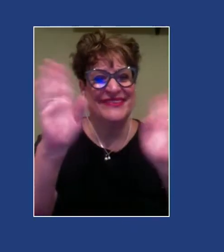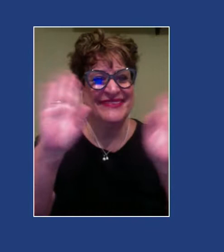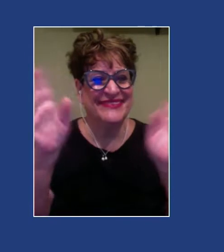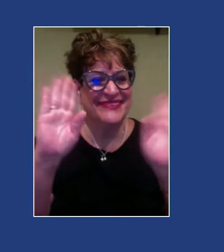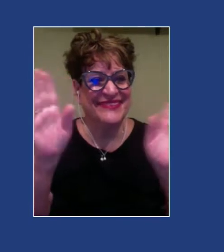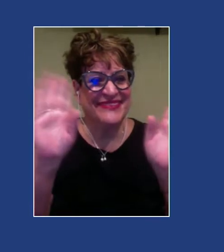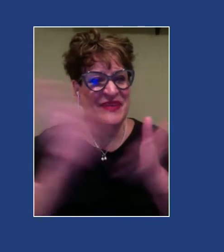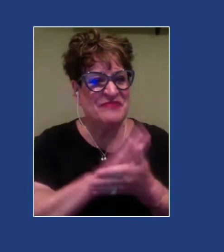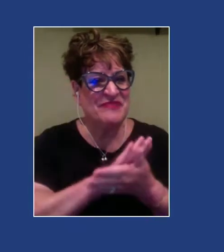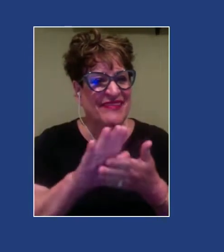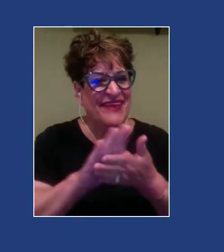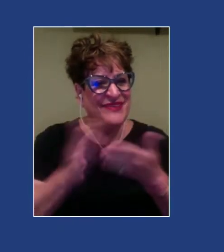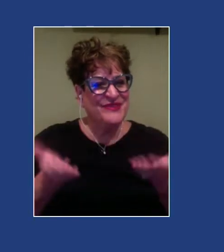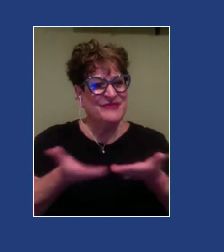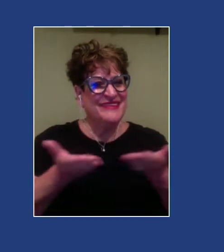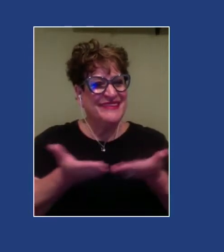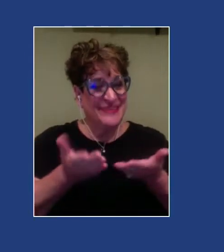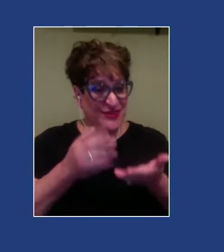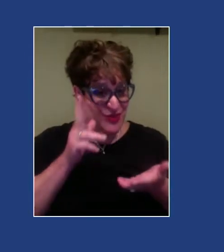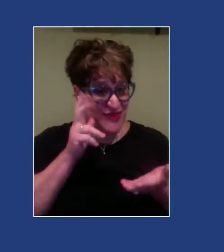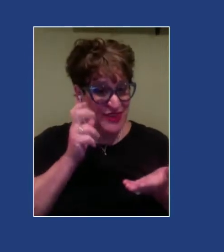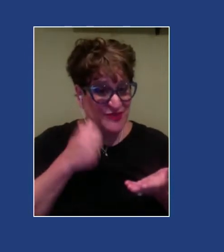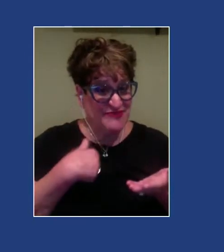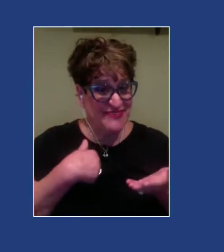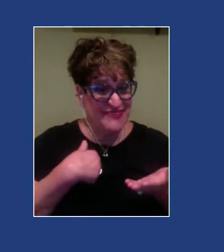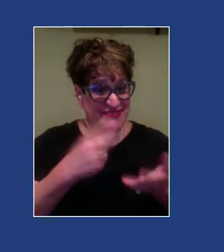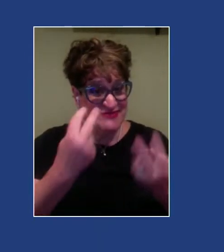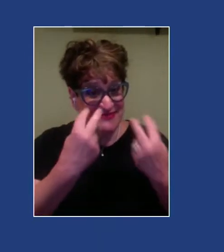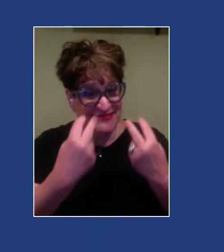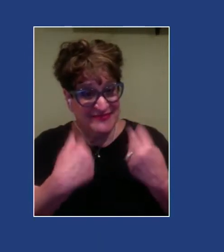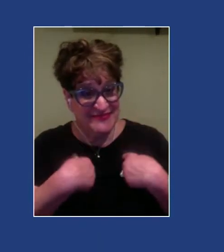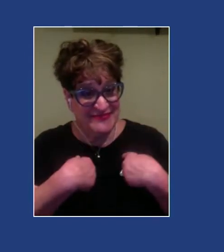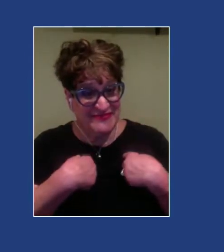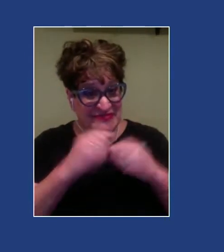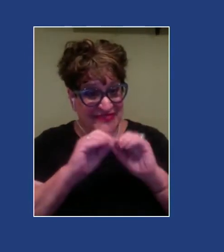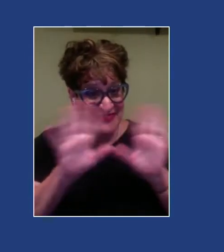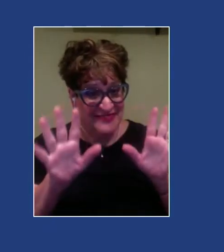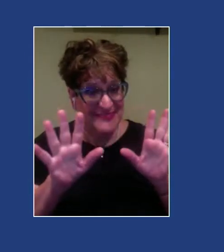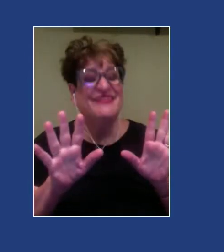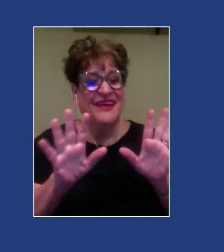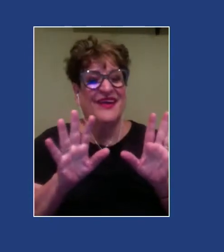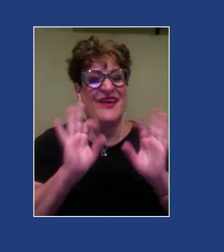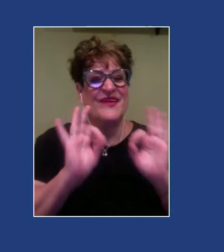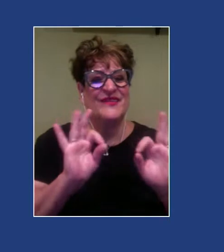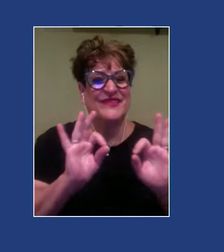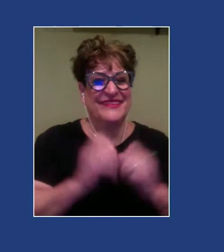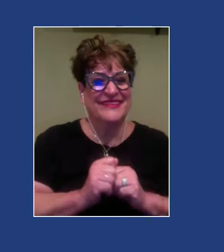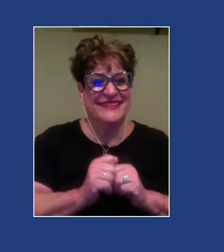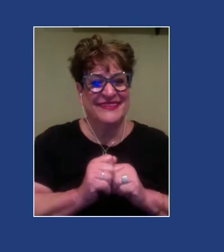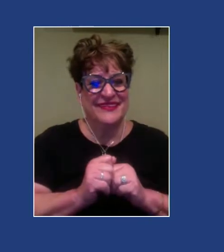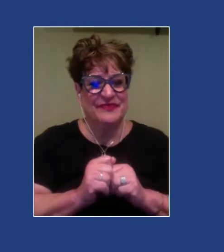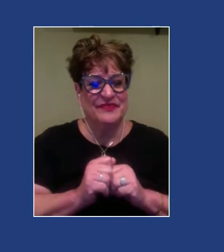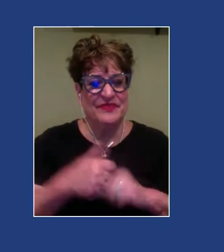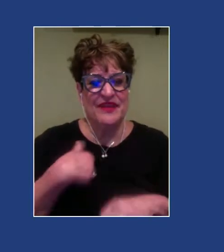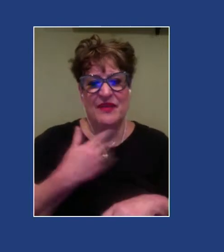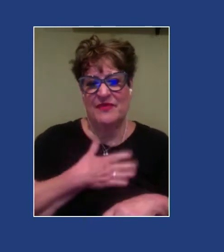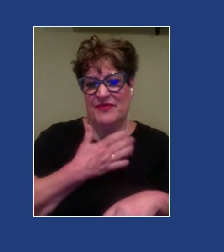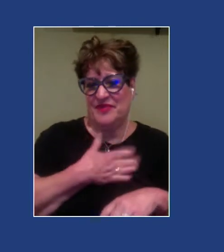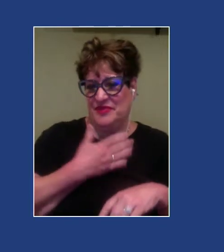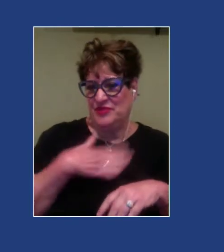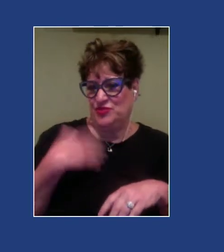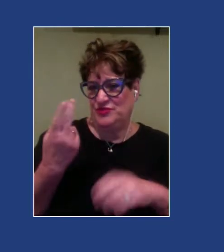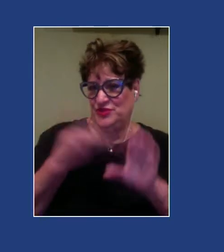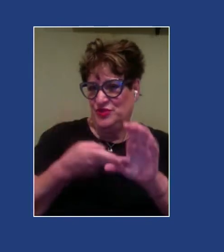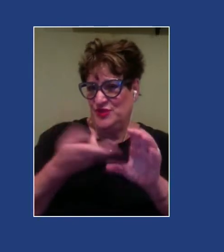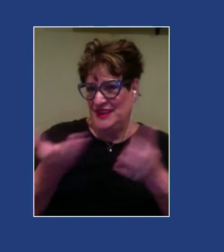Nice to be with you all. You can hear me? Looks like you can. I'm getting some waving. Excellent. Well, pleasure to be joining you.